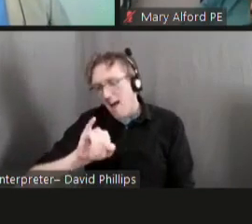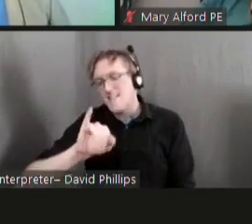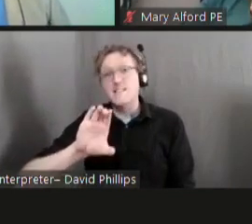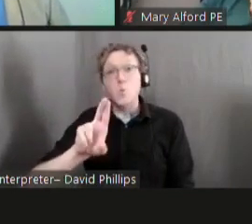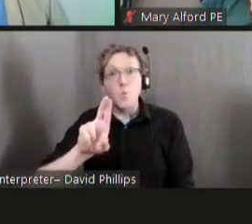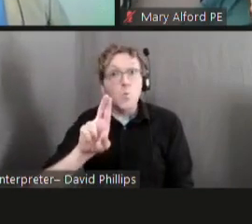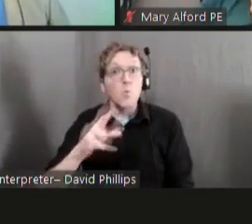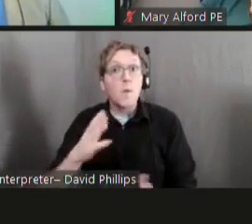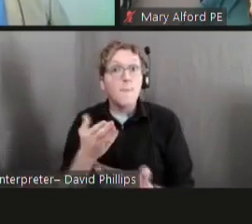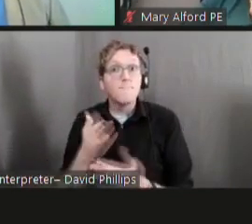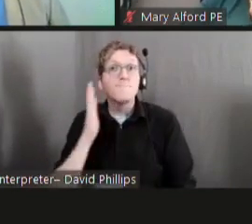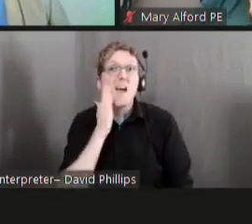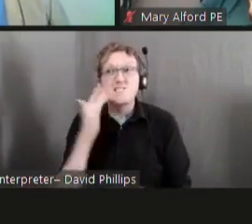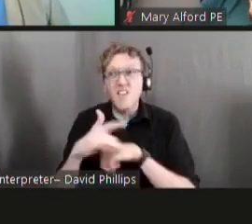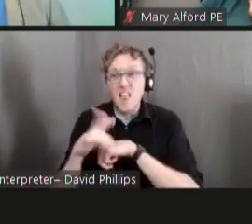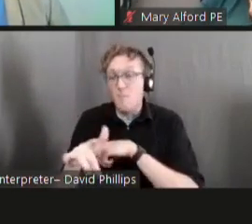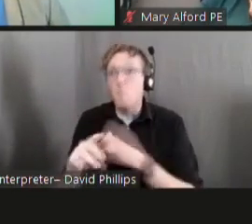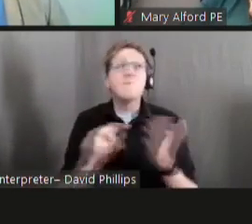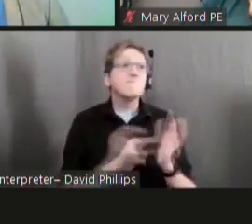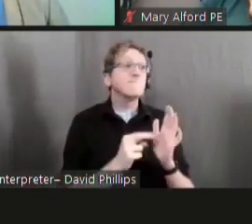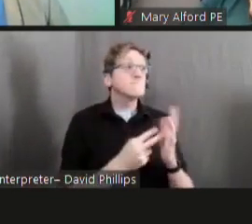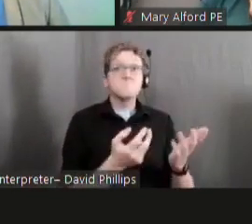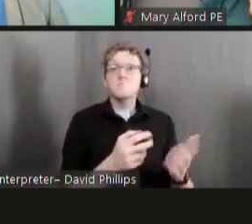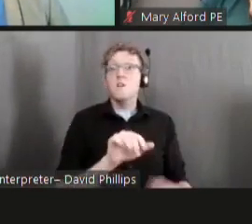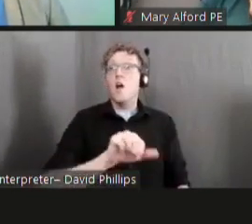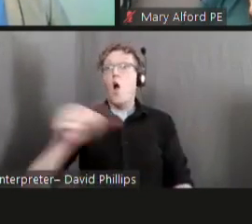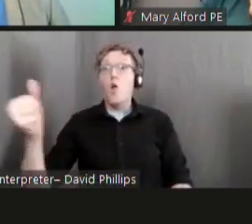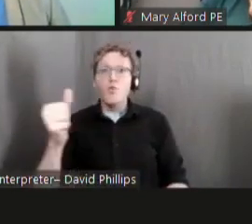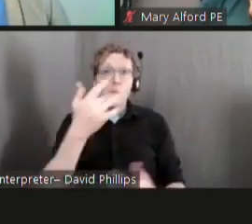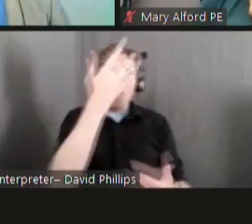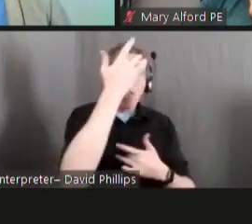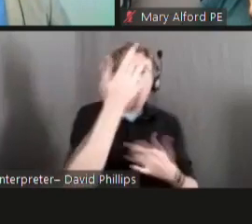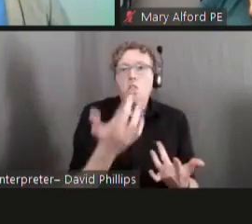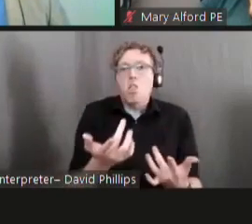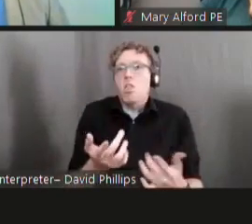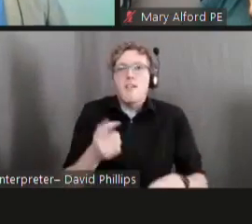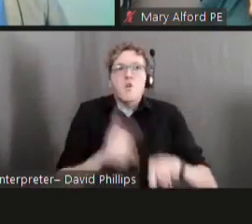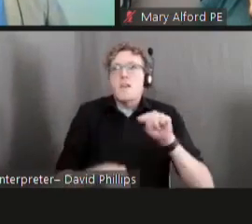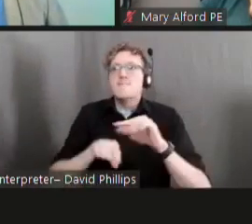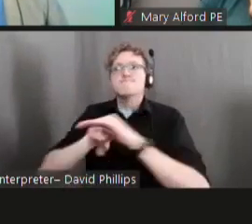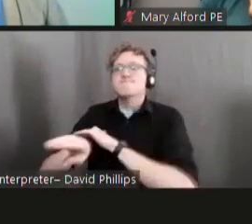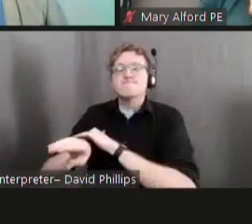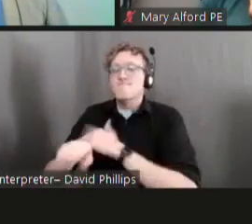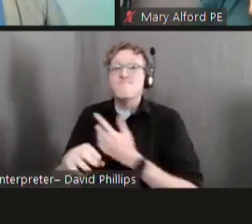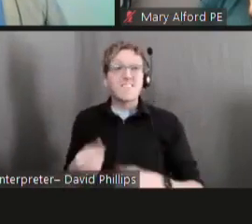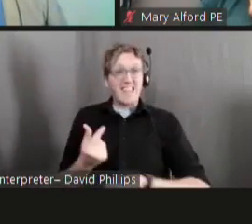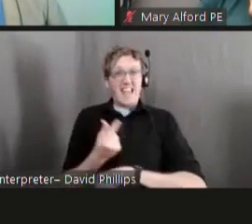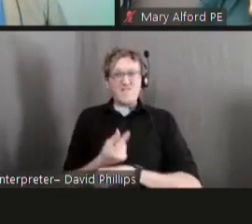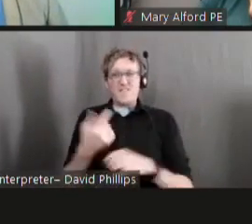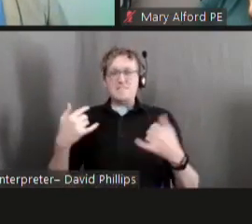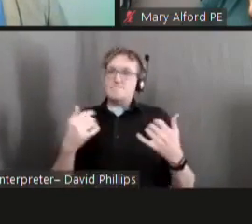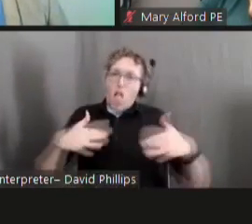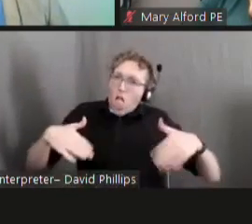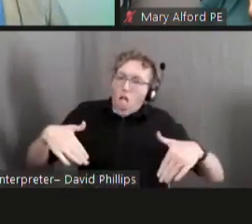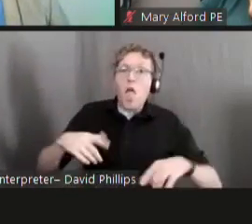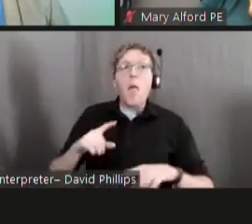other medical problem, you will not be able to get care. We're not quite there here in Gainesville, but still the system is taxed and we're limiting outpatient